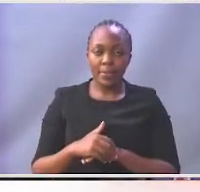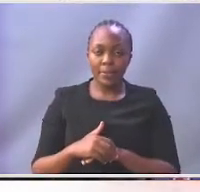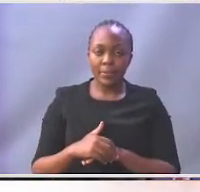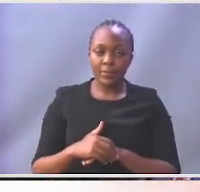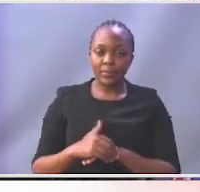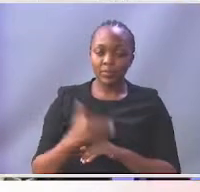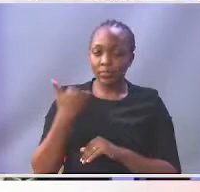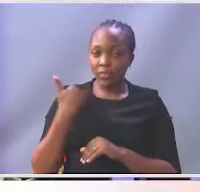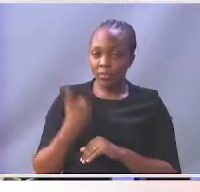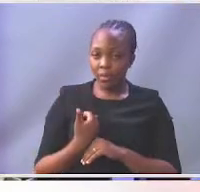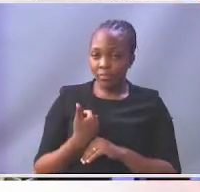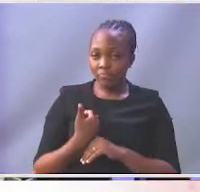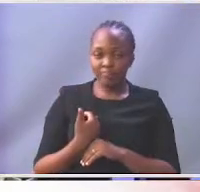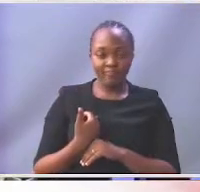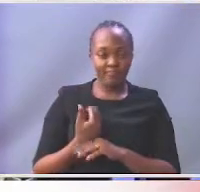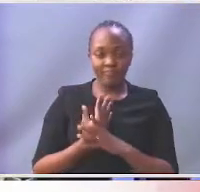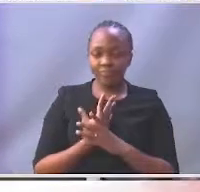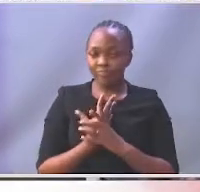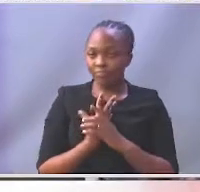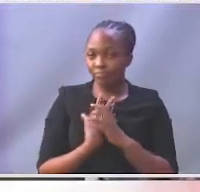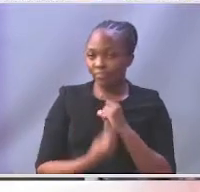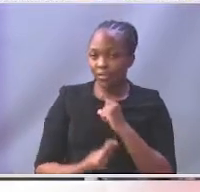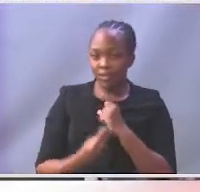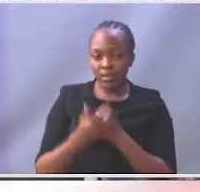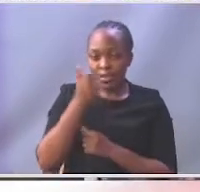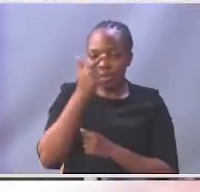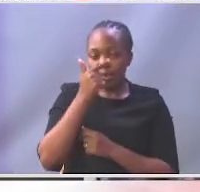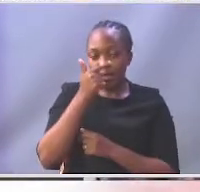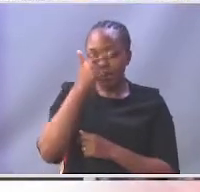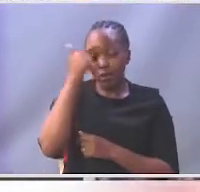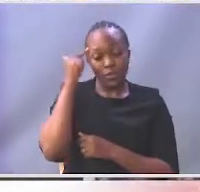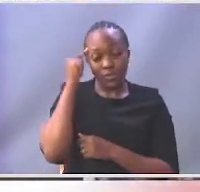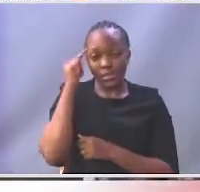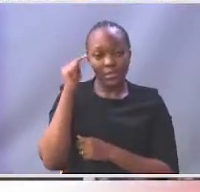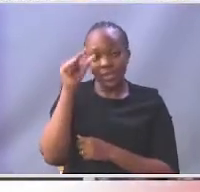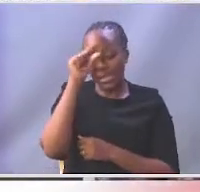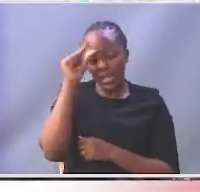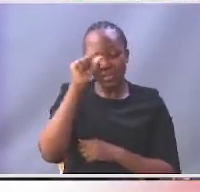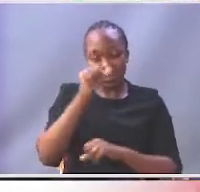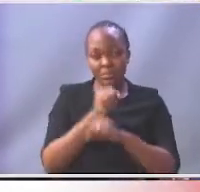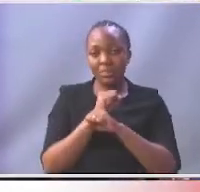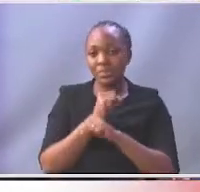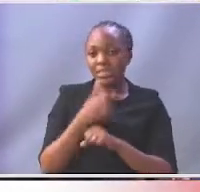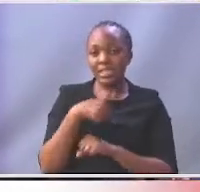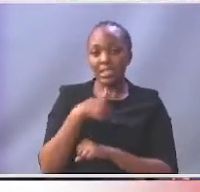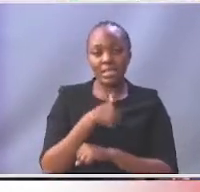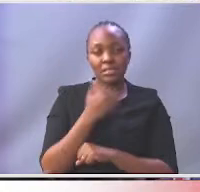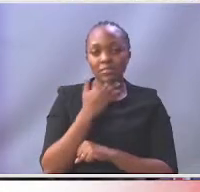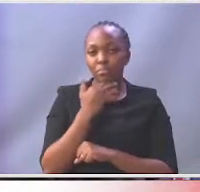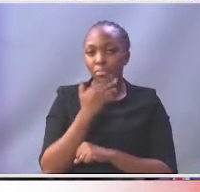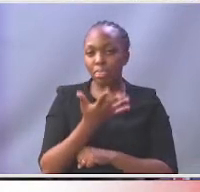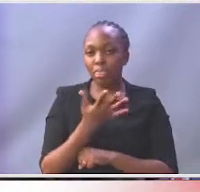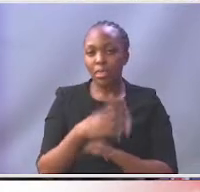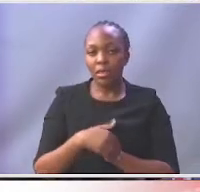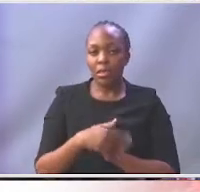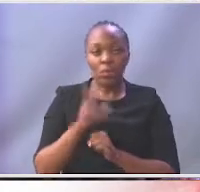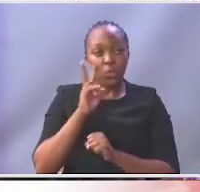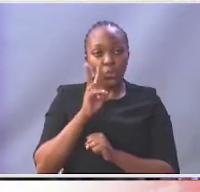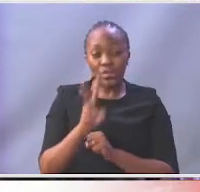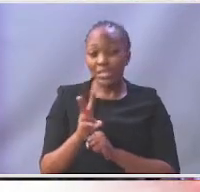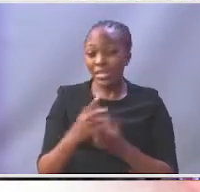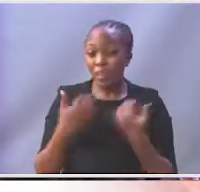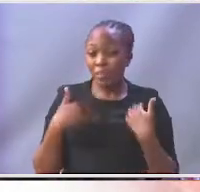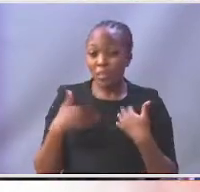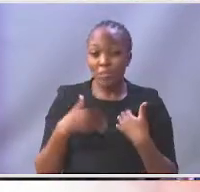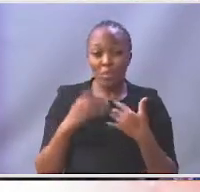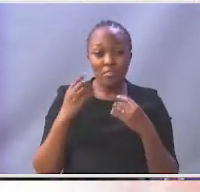moyo. Chinza ambavyo serikali wanatulinda. Unaona watu wanauliwa, watoto wadogo kwa